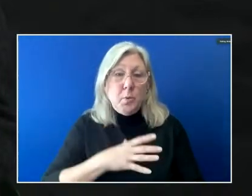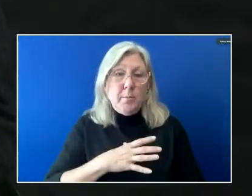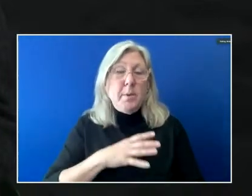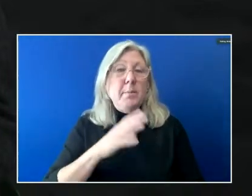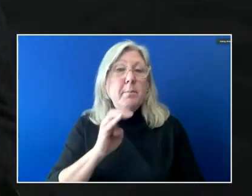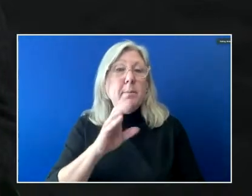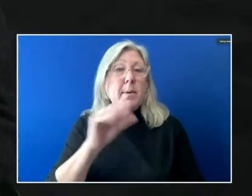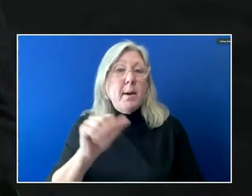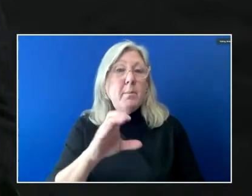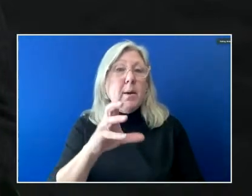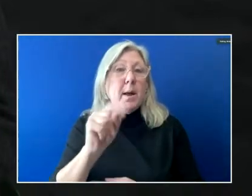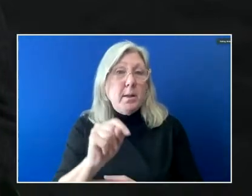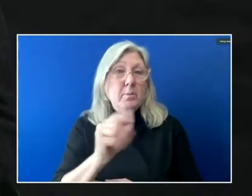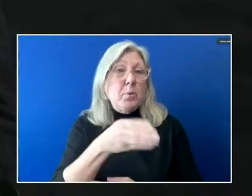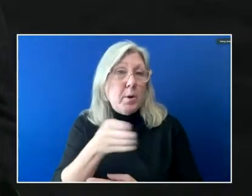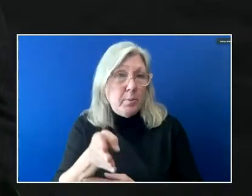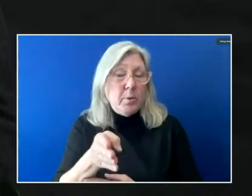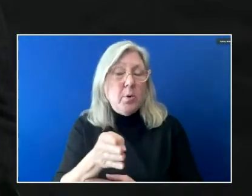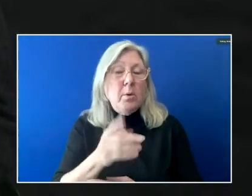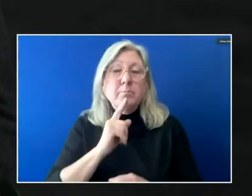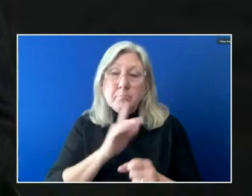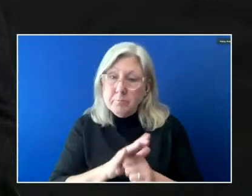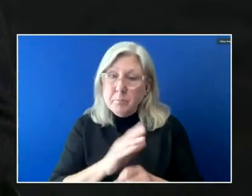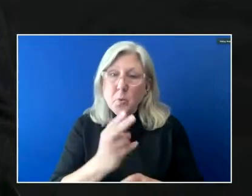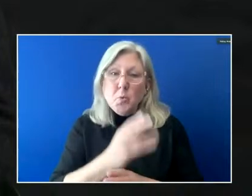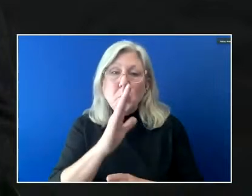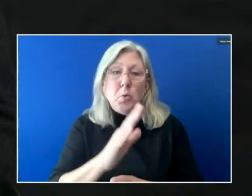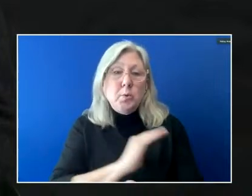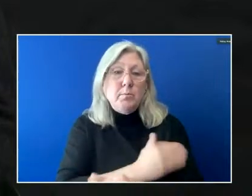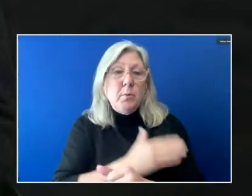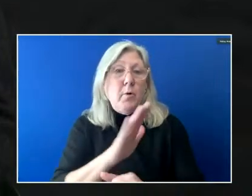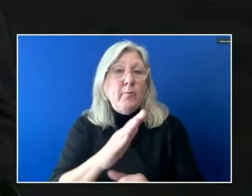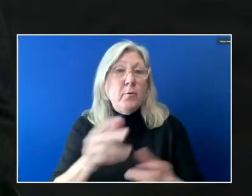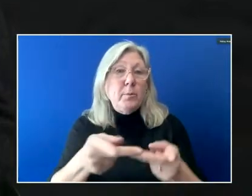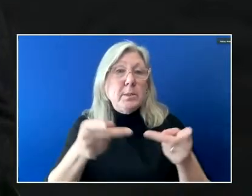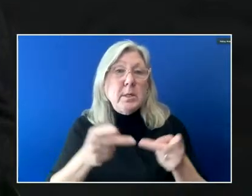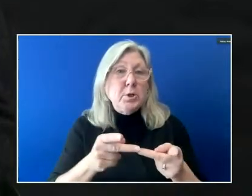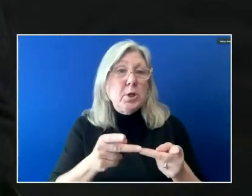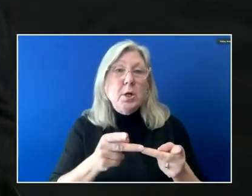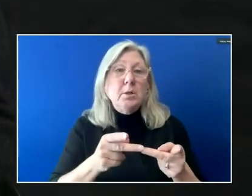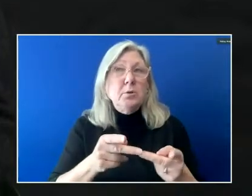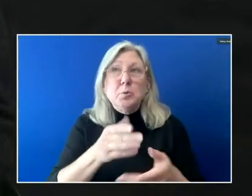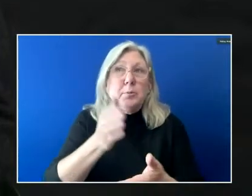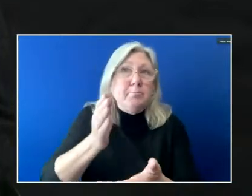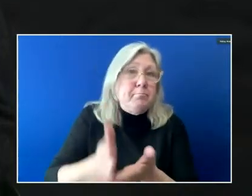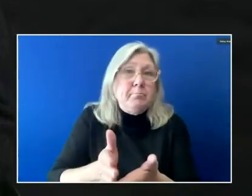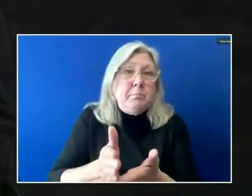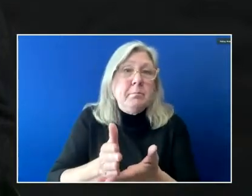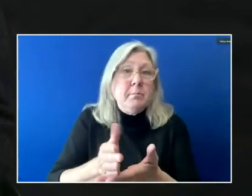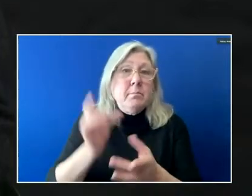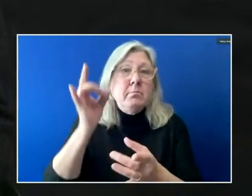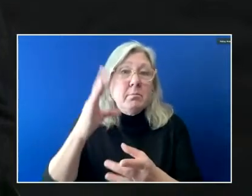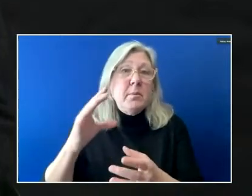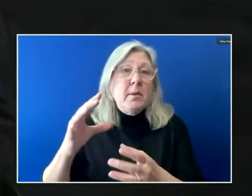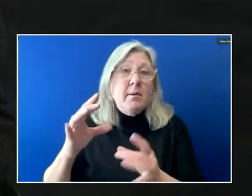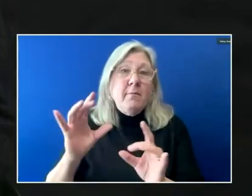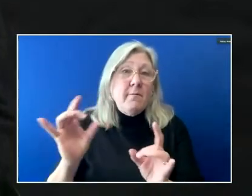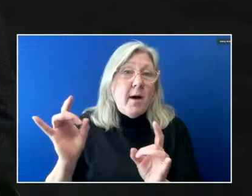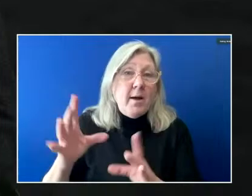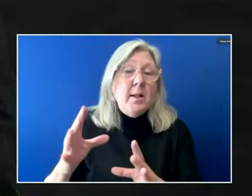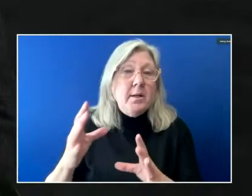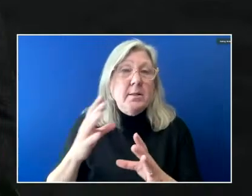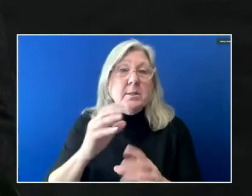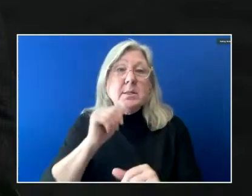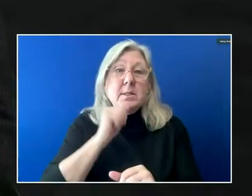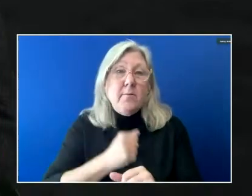pledged to use the influence and power of her position to bring an end to this horrific violence and suffering in Gaza and whereas 69 elected members